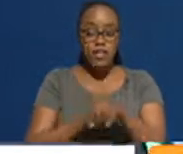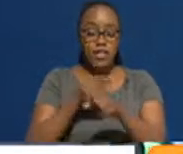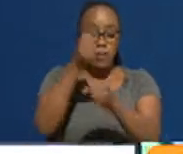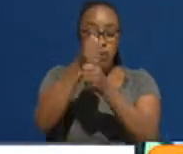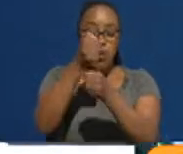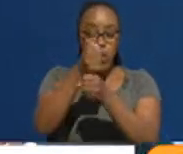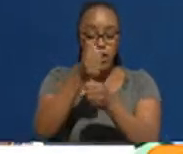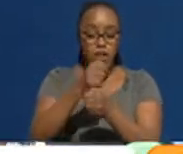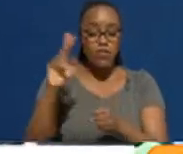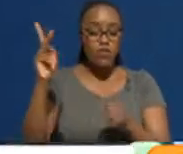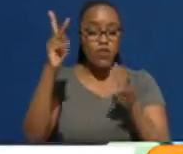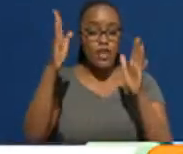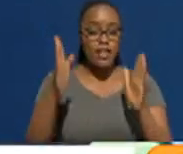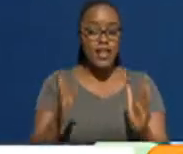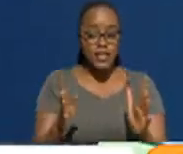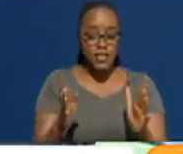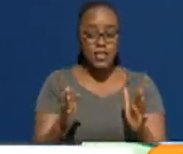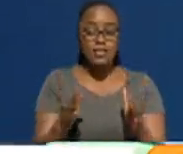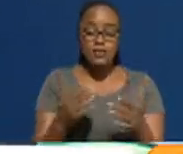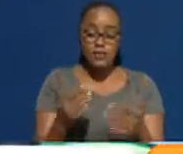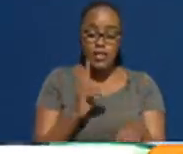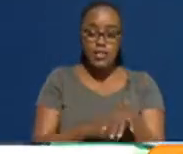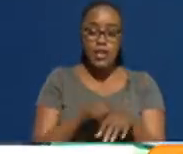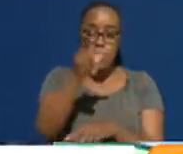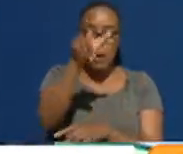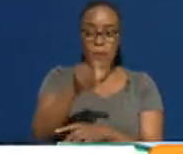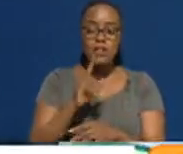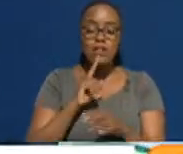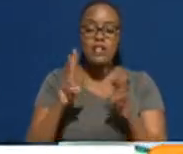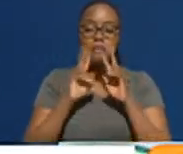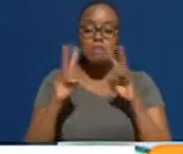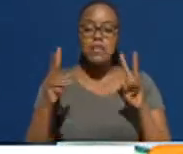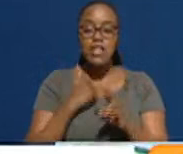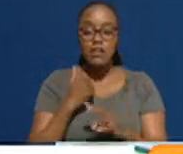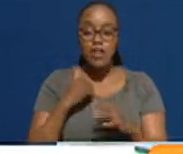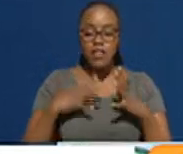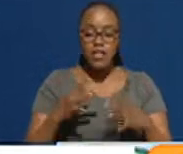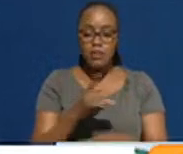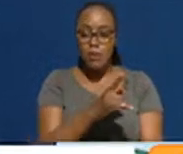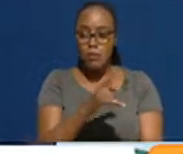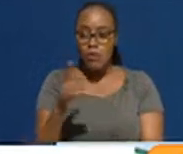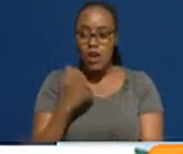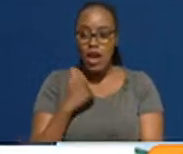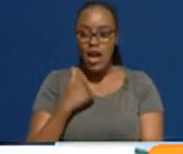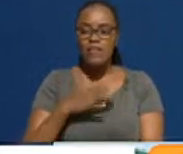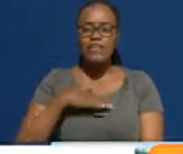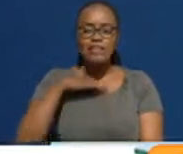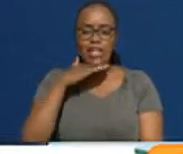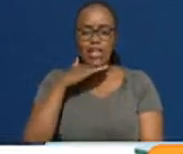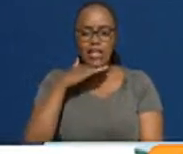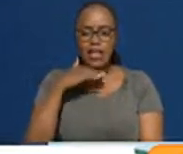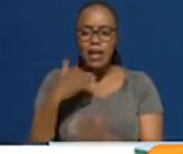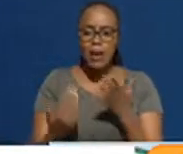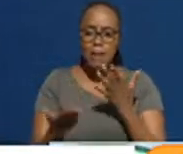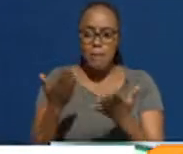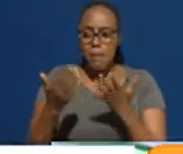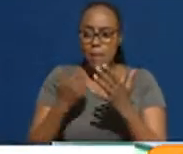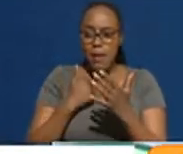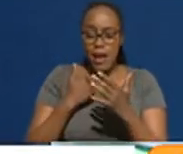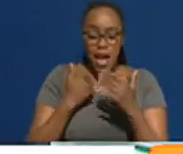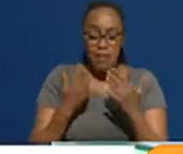working for Kenyans. And therefore, while everybody is saying there is peace, these people have died, must have died possibly because